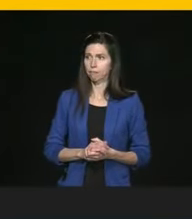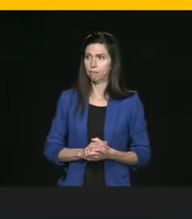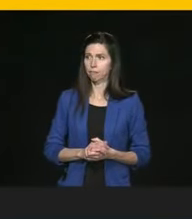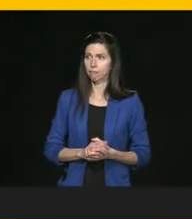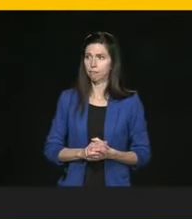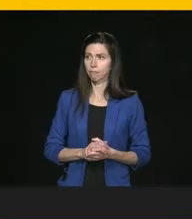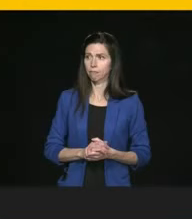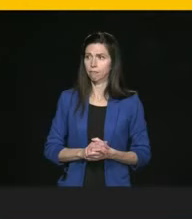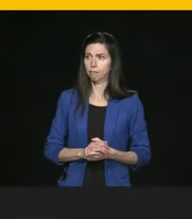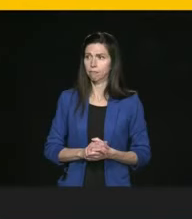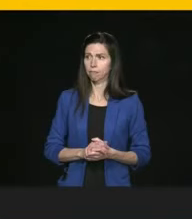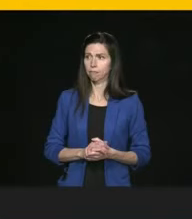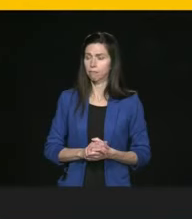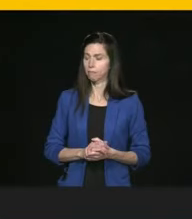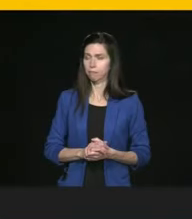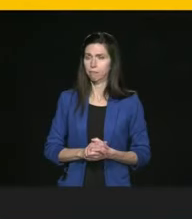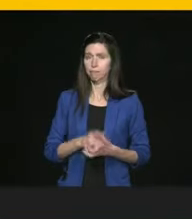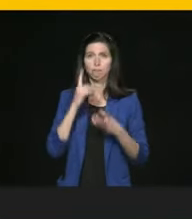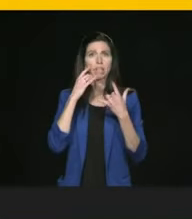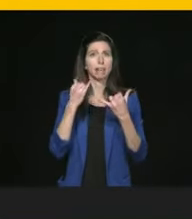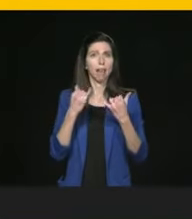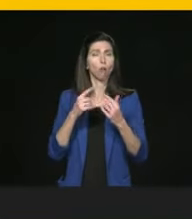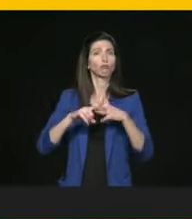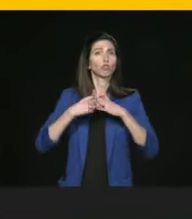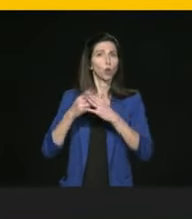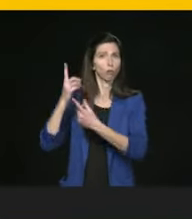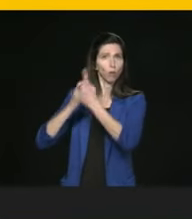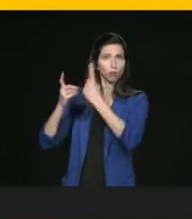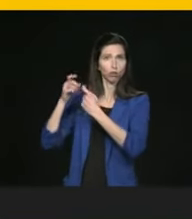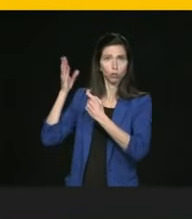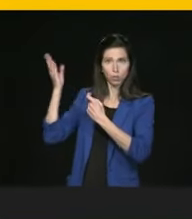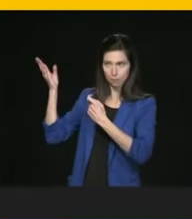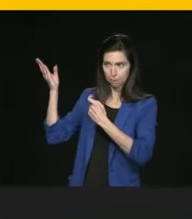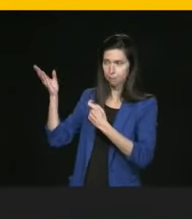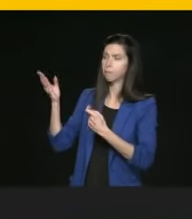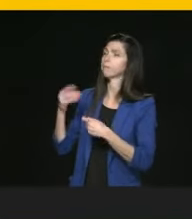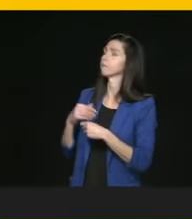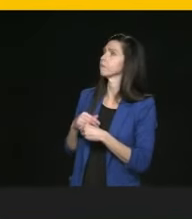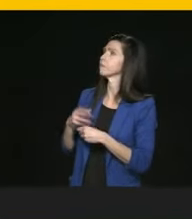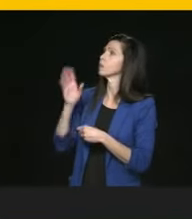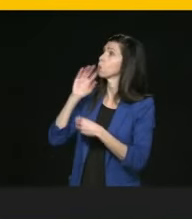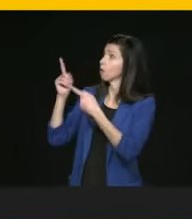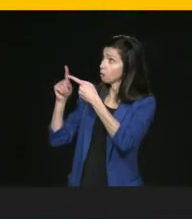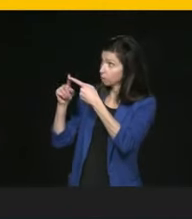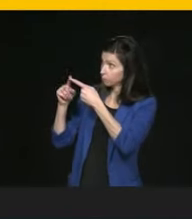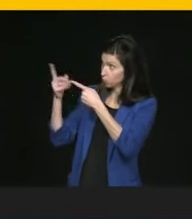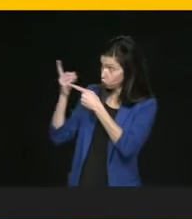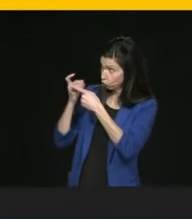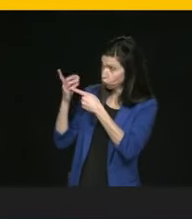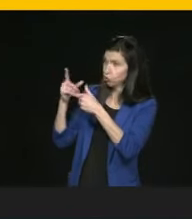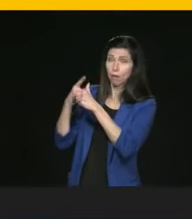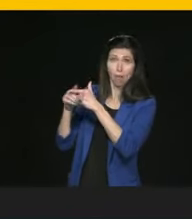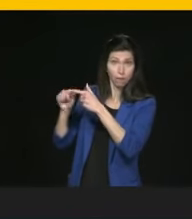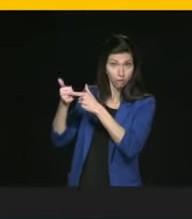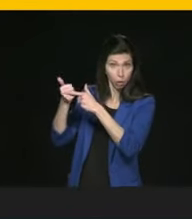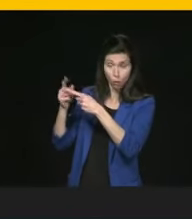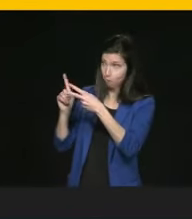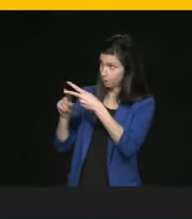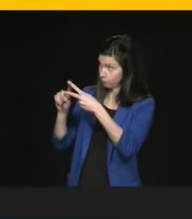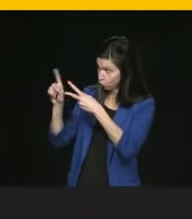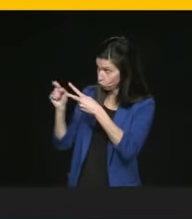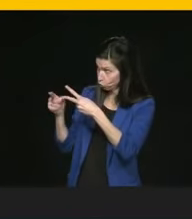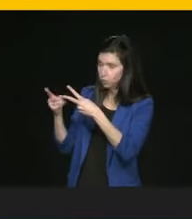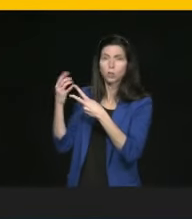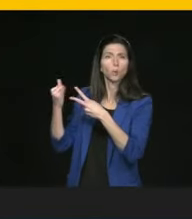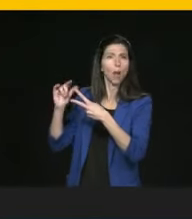phone. One question and one follow-up per reporter, and then we'll take questions in the room. Over to you, operator.